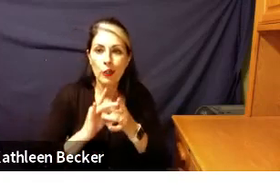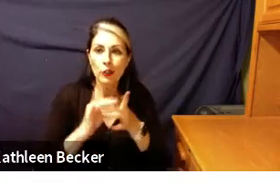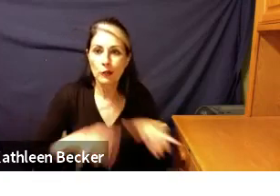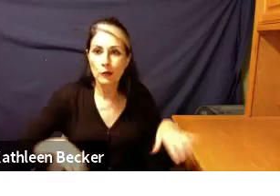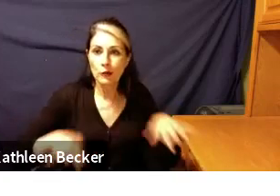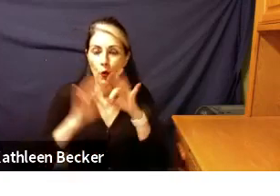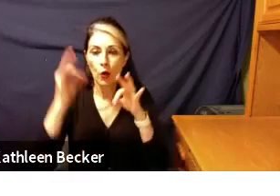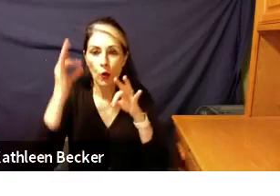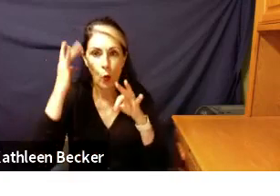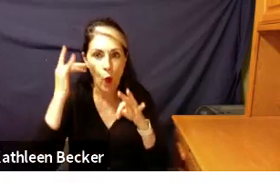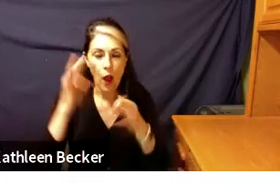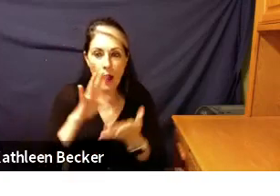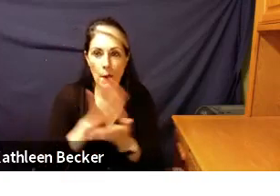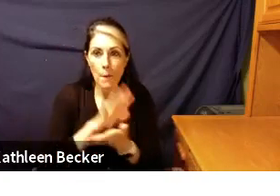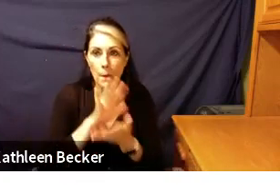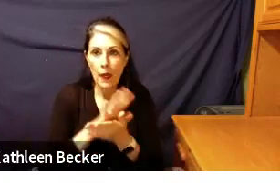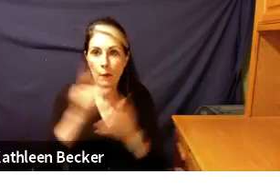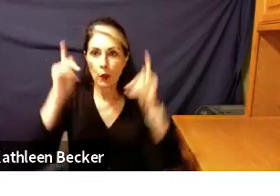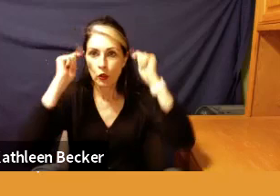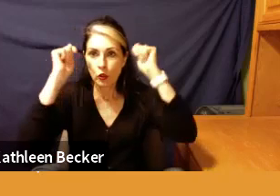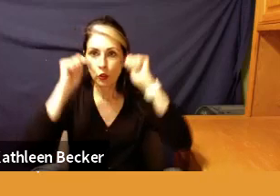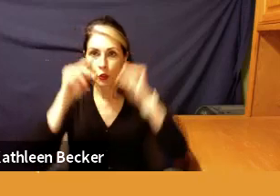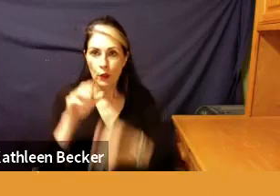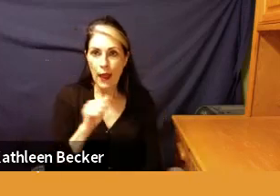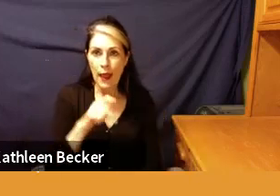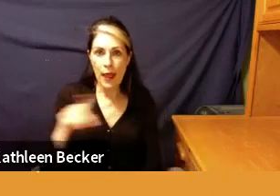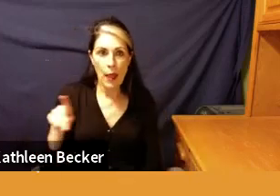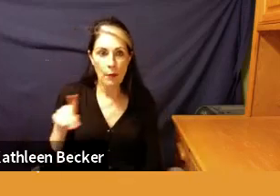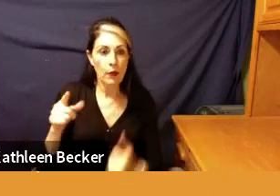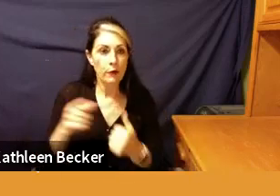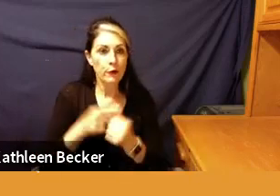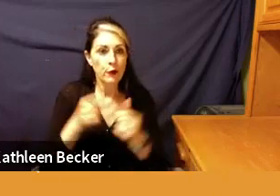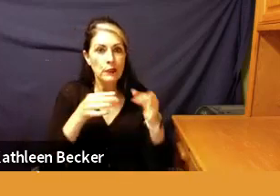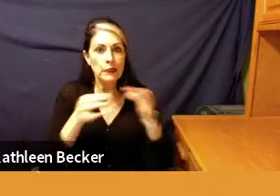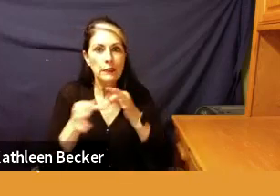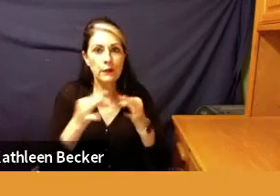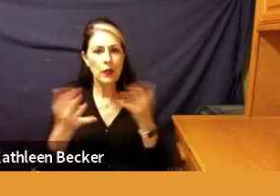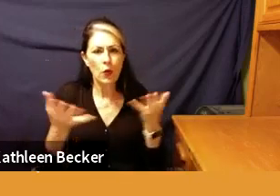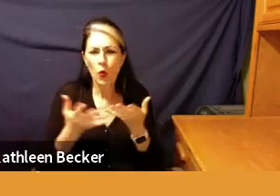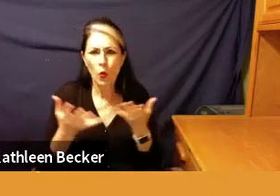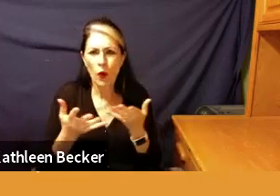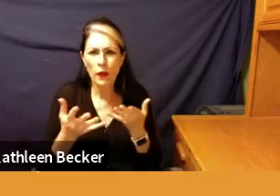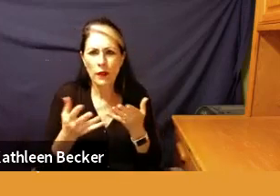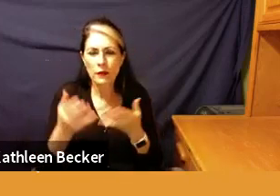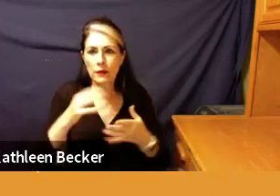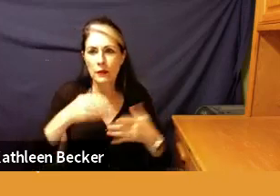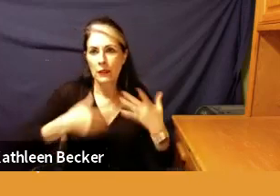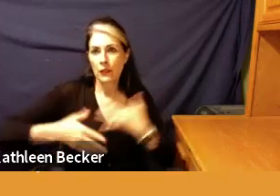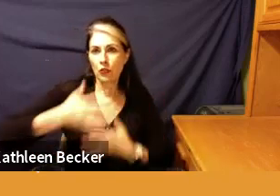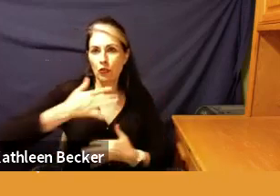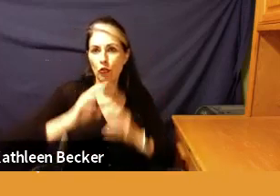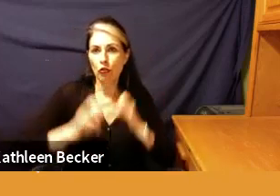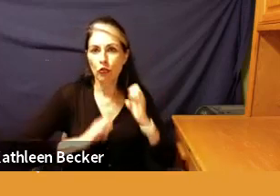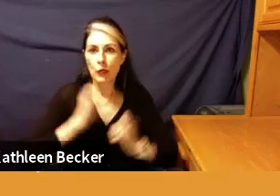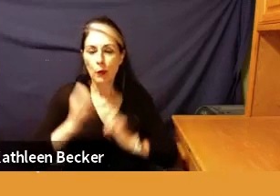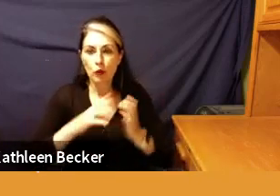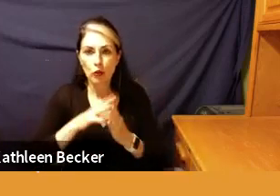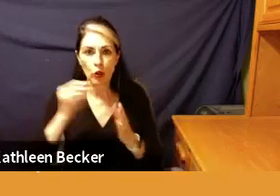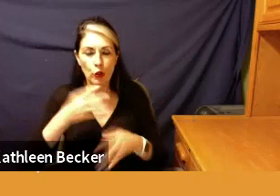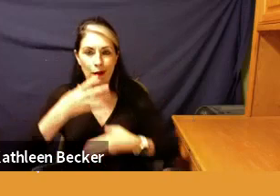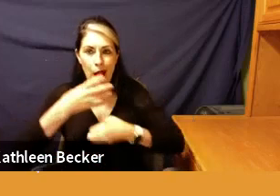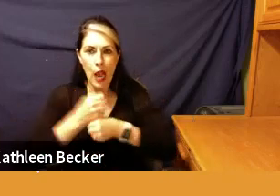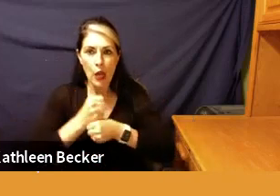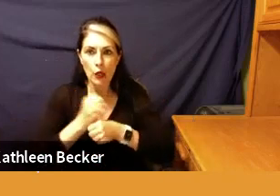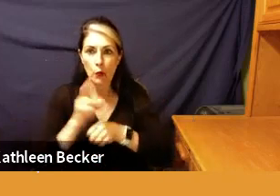the Paper Tutoring app. So first, let's define what is social emotional learning. It's an acronym we use a